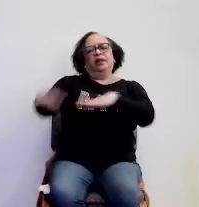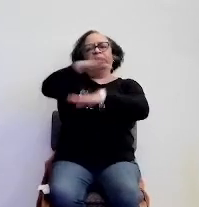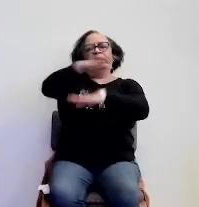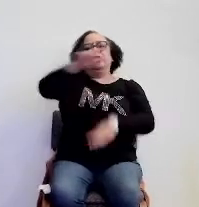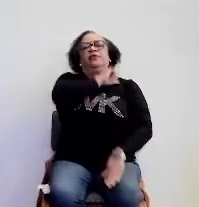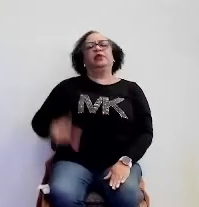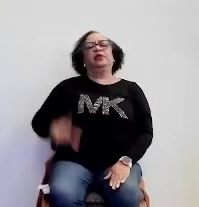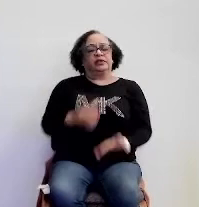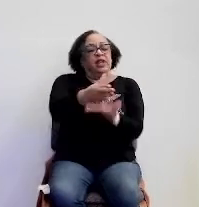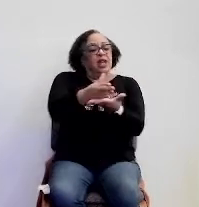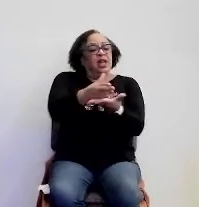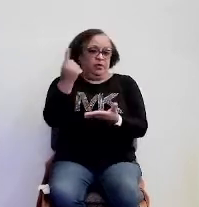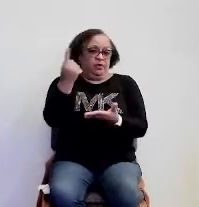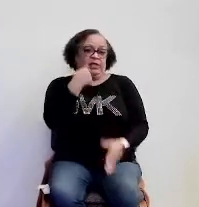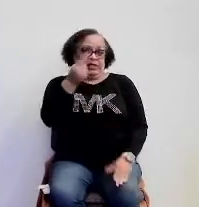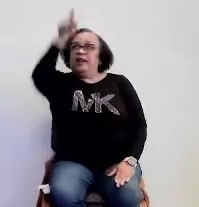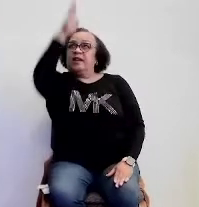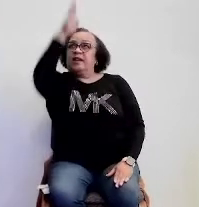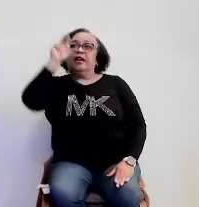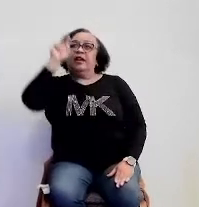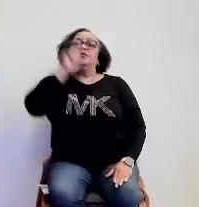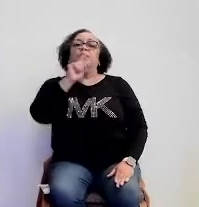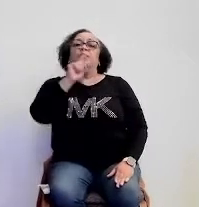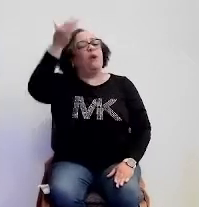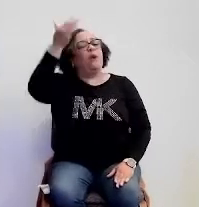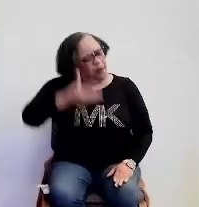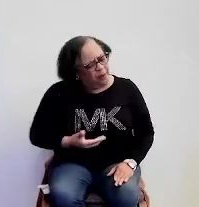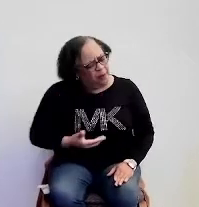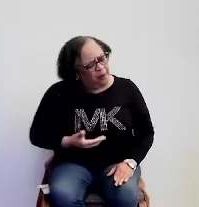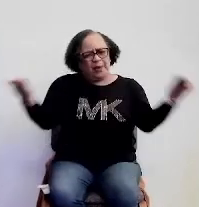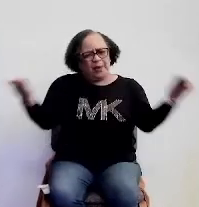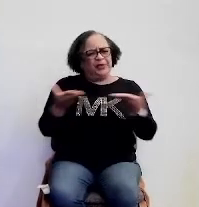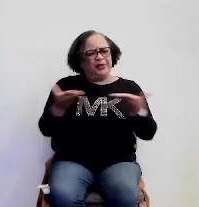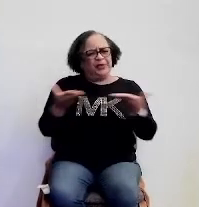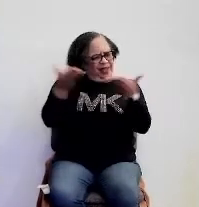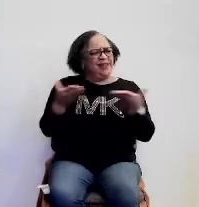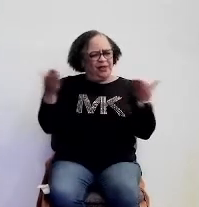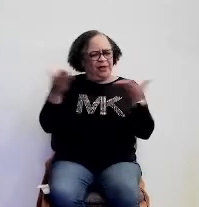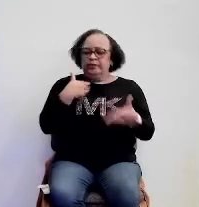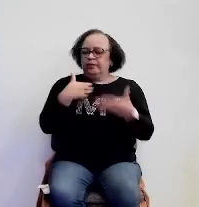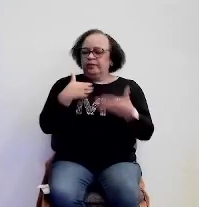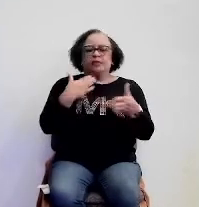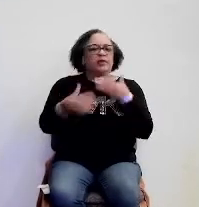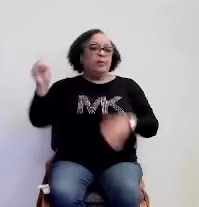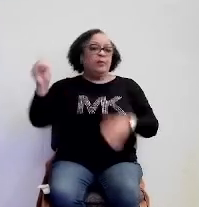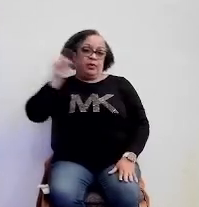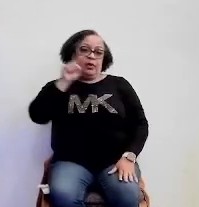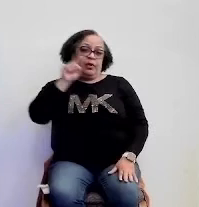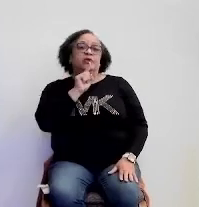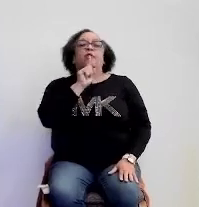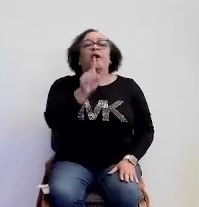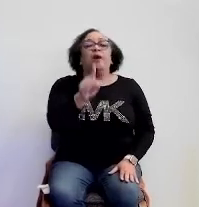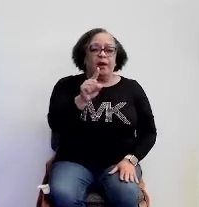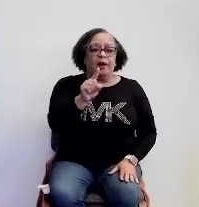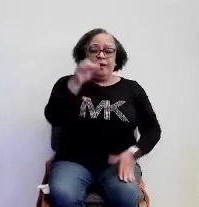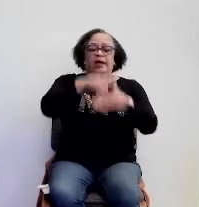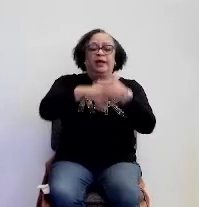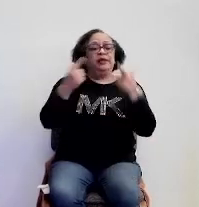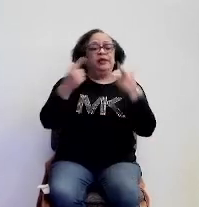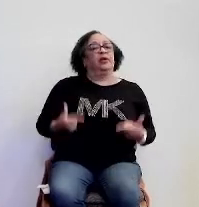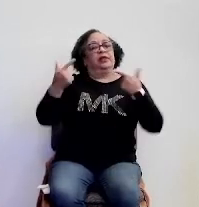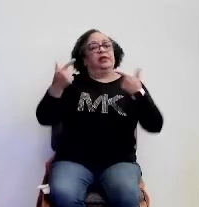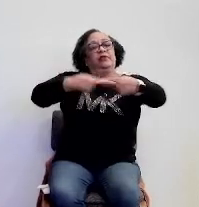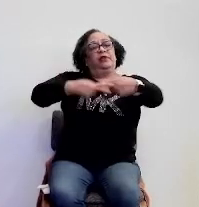say, God, you are welcome here. Or wherever you are, if you're in your living room, if you're in your dining room, if you're in your kitchen, if you're in your